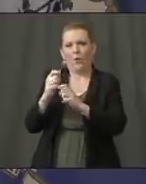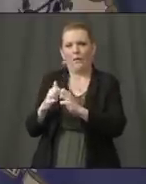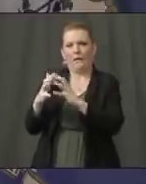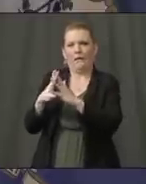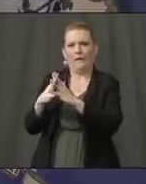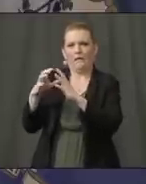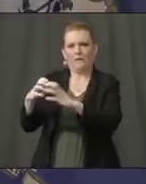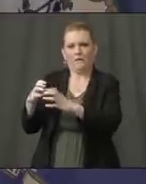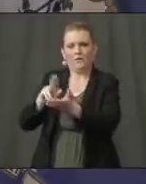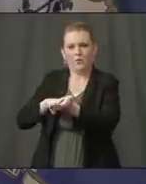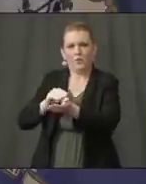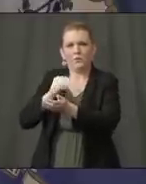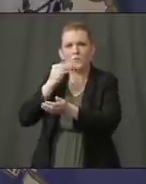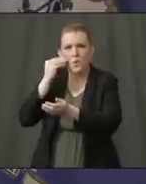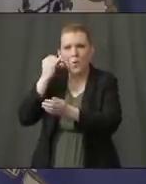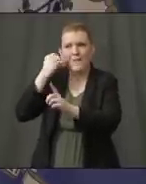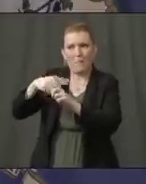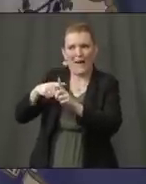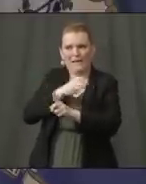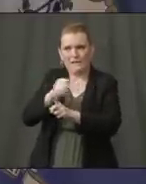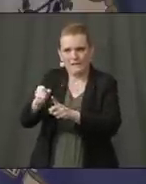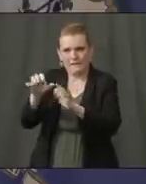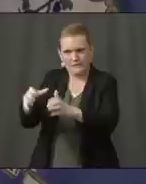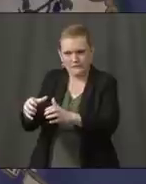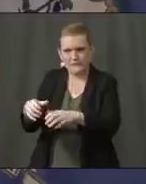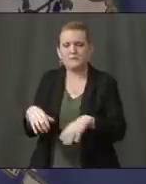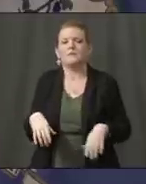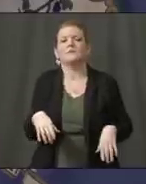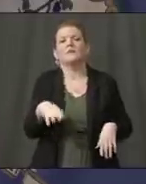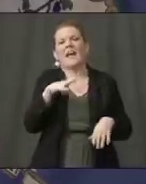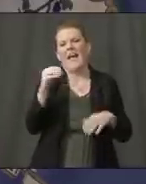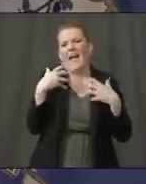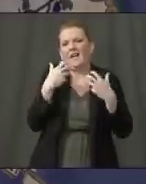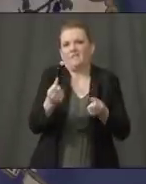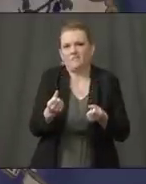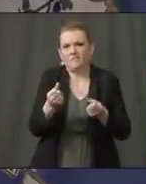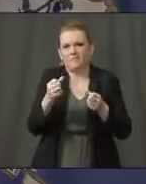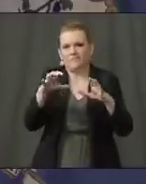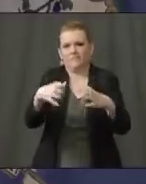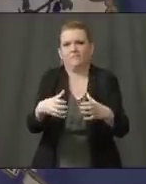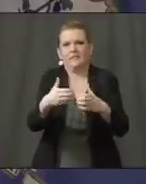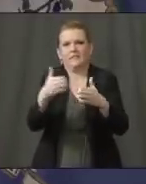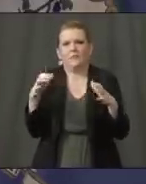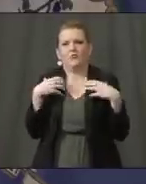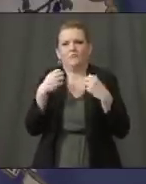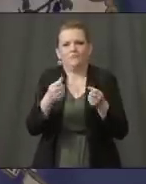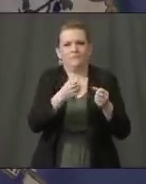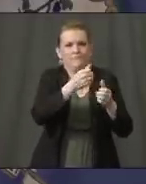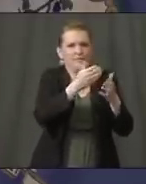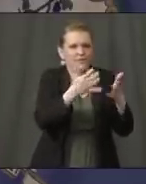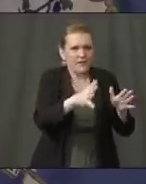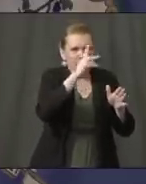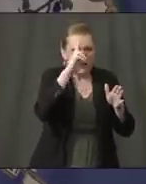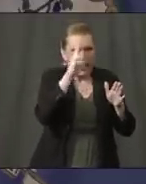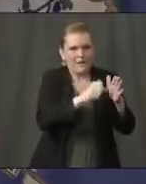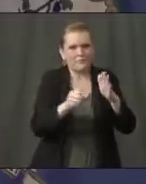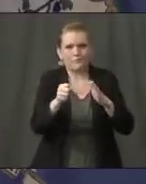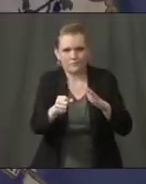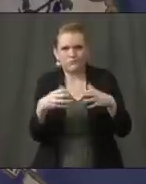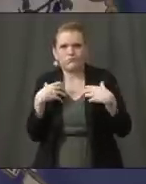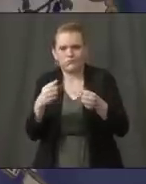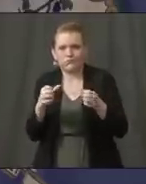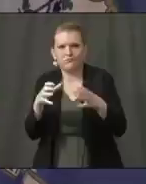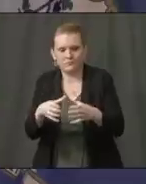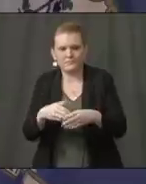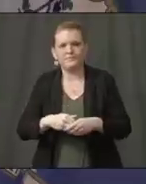our big manufacturing facilities. A little distress that Electric Boat has had a fair number of infections over the last few